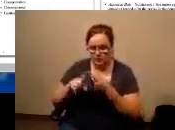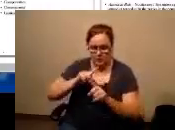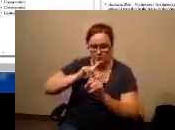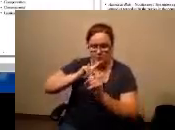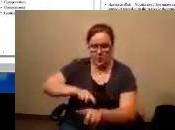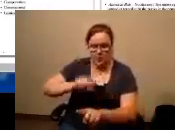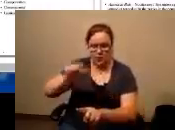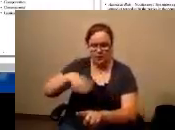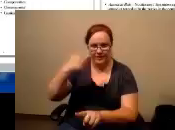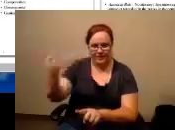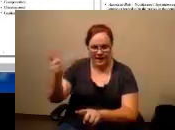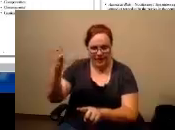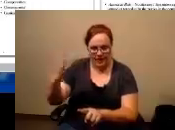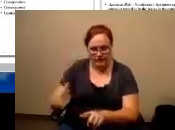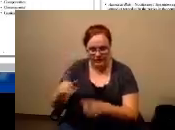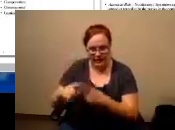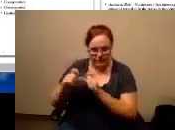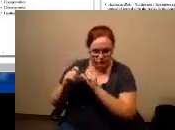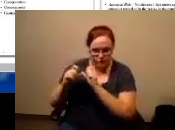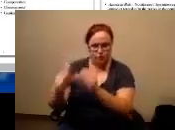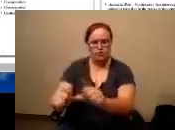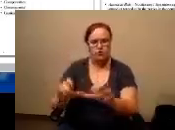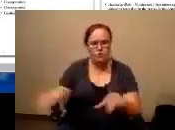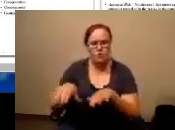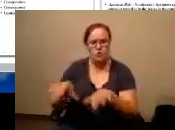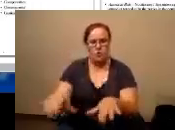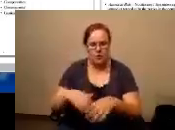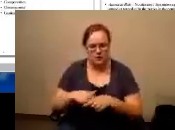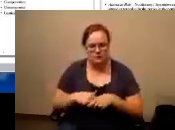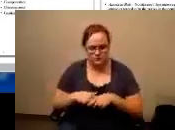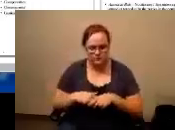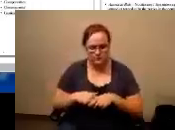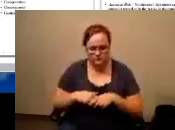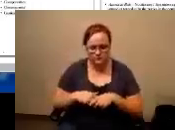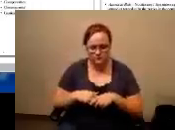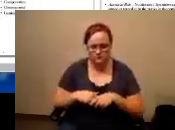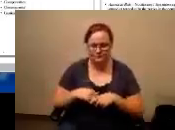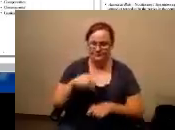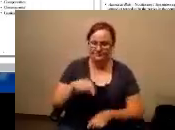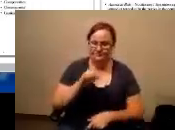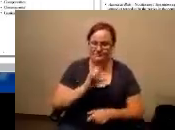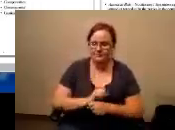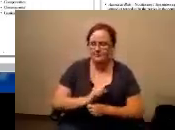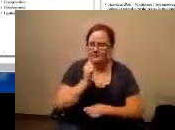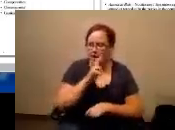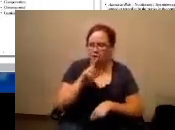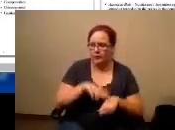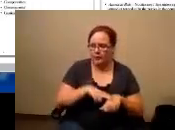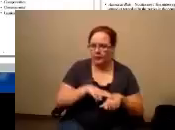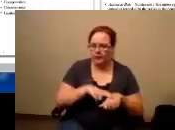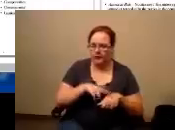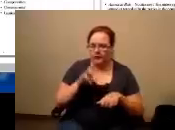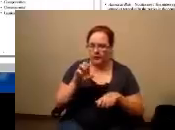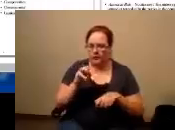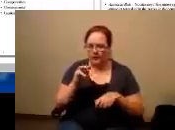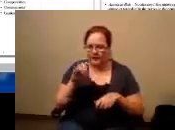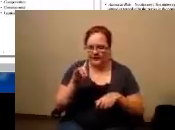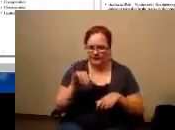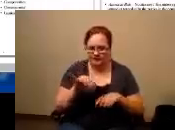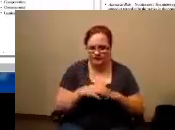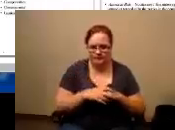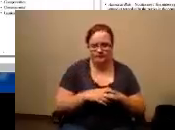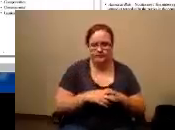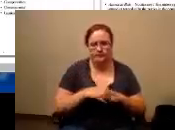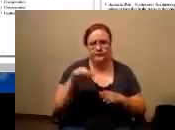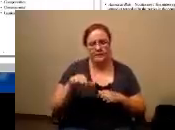go forward with performance. Now, this is actually an unusual remedy, except for real estate. It